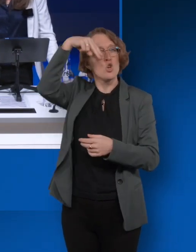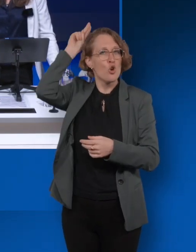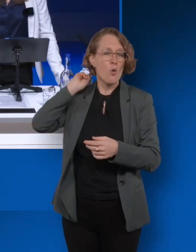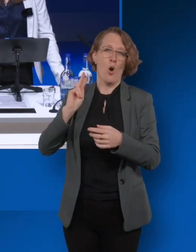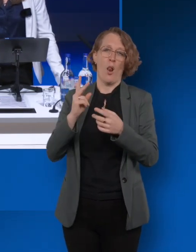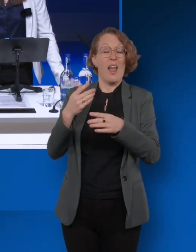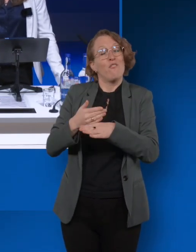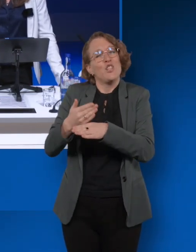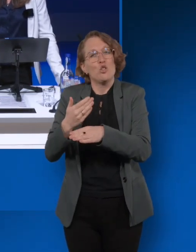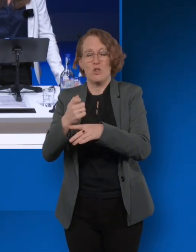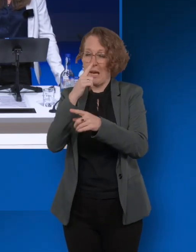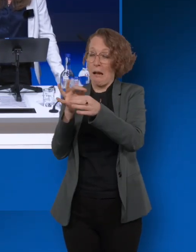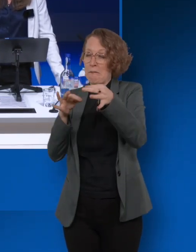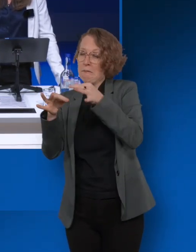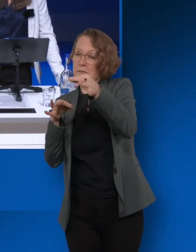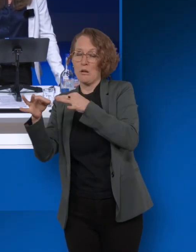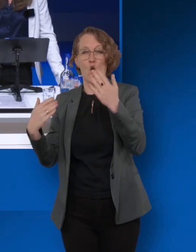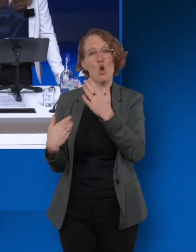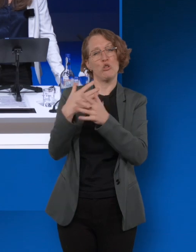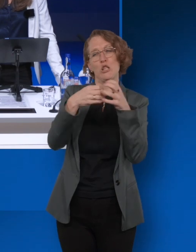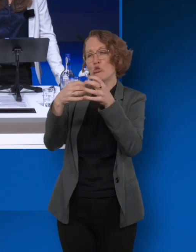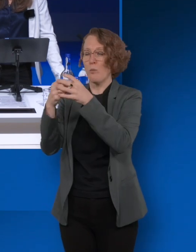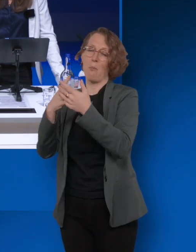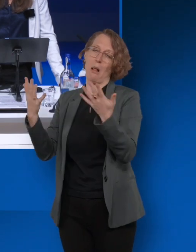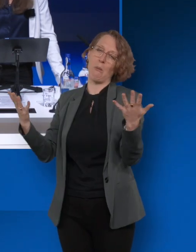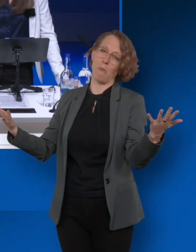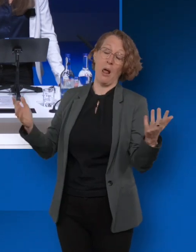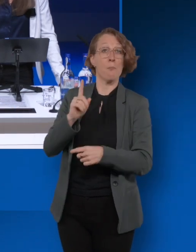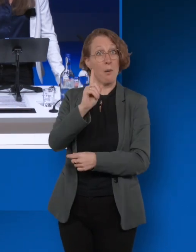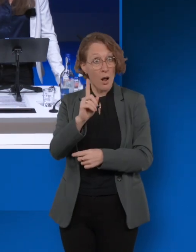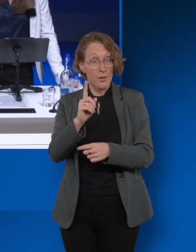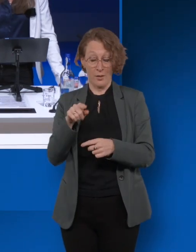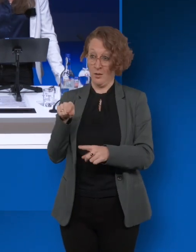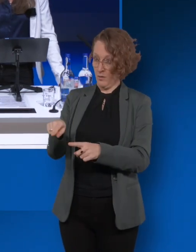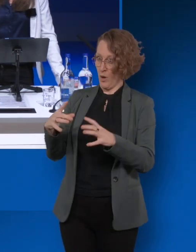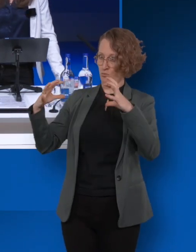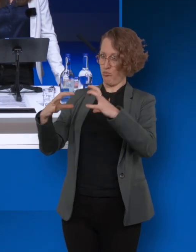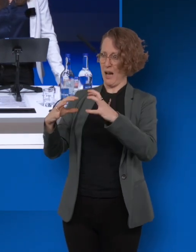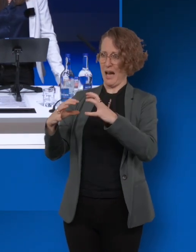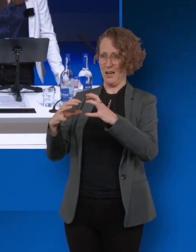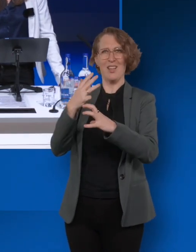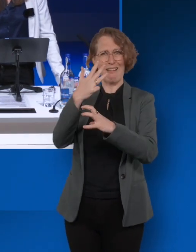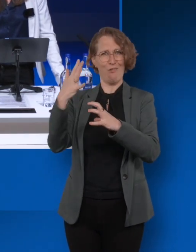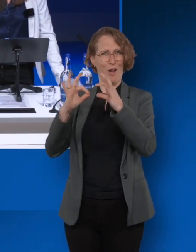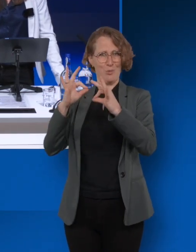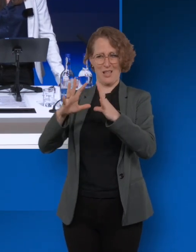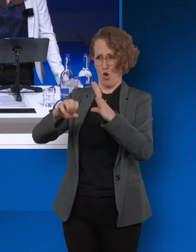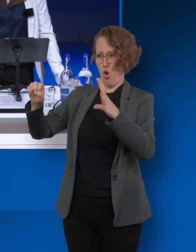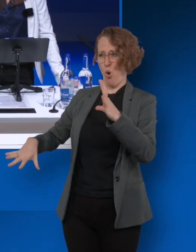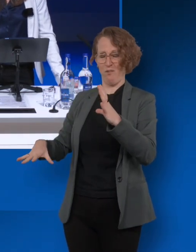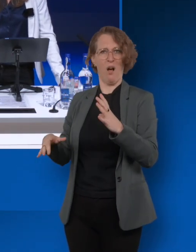neuronal efficiency and being able to sort of regroup and so on. But even so, it's a lot of brain tissue to be